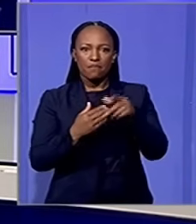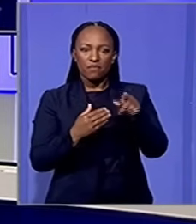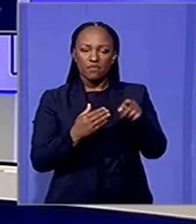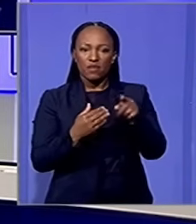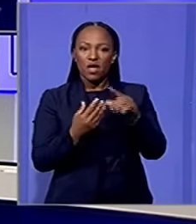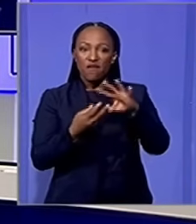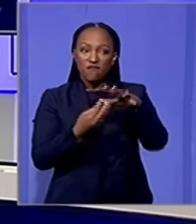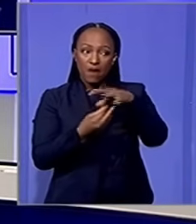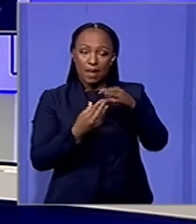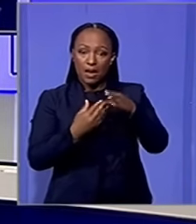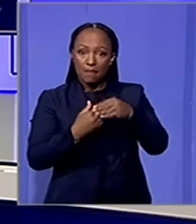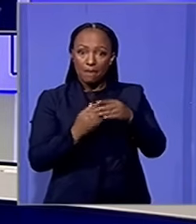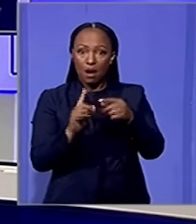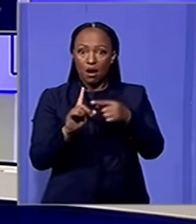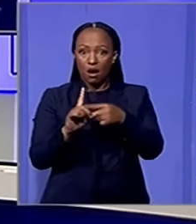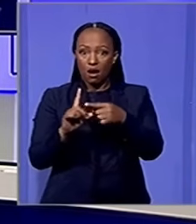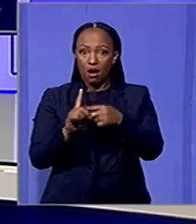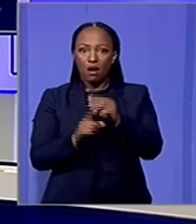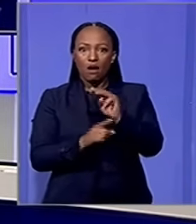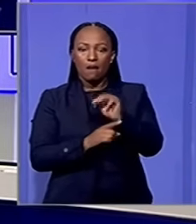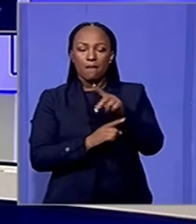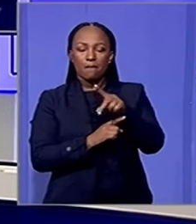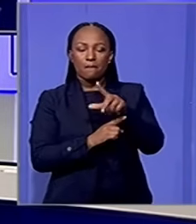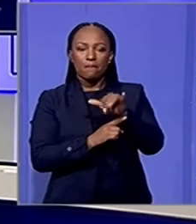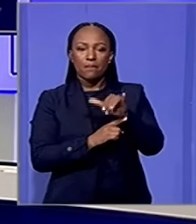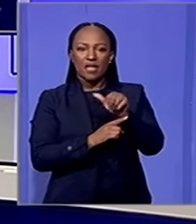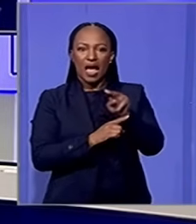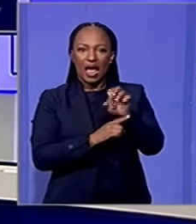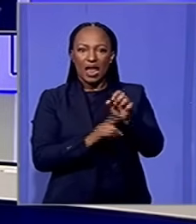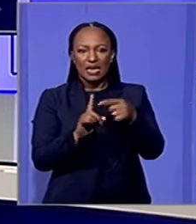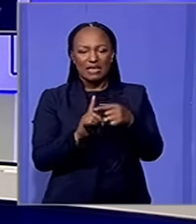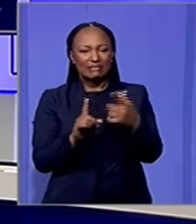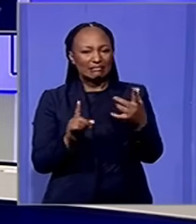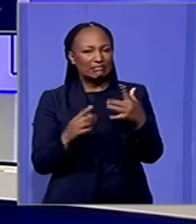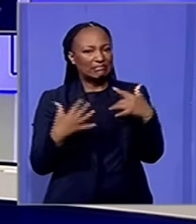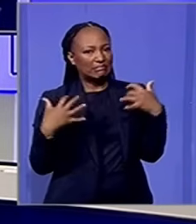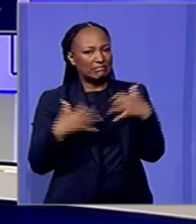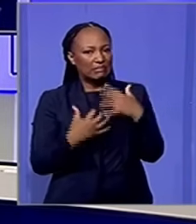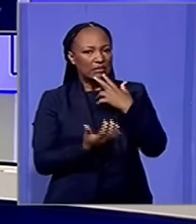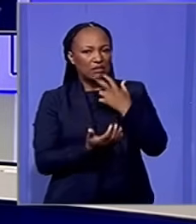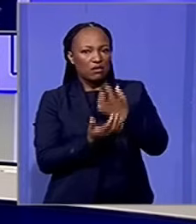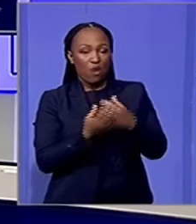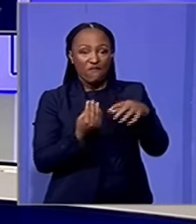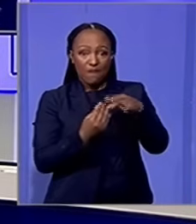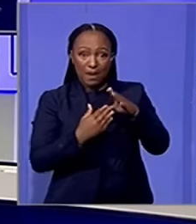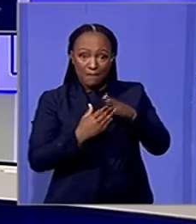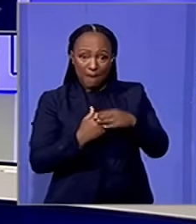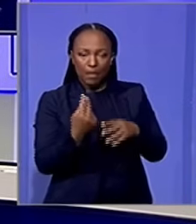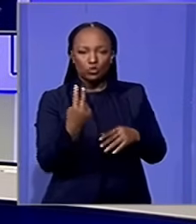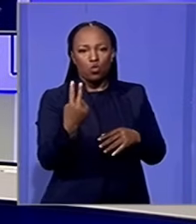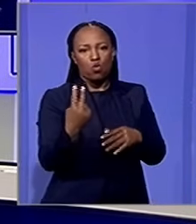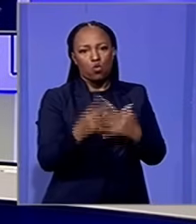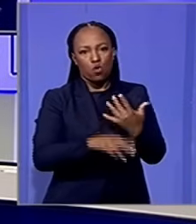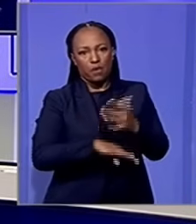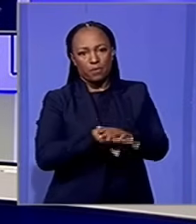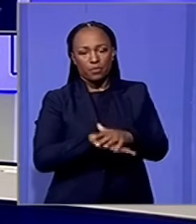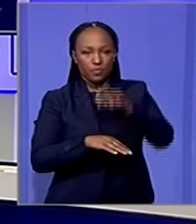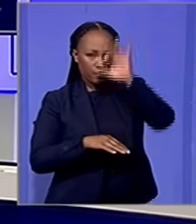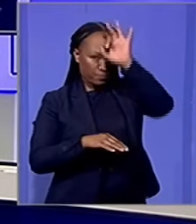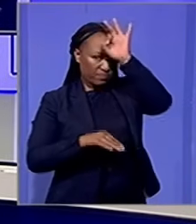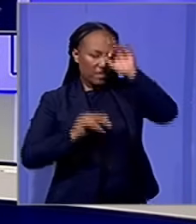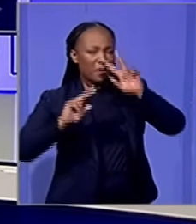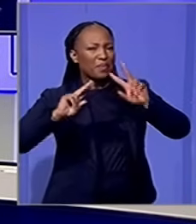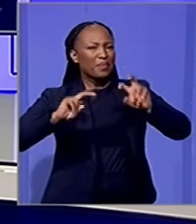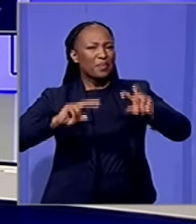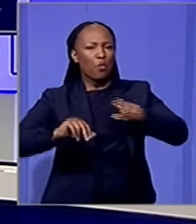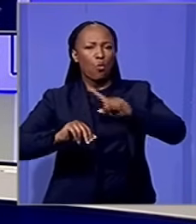lapa la Gampiane ba magareng ga bao ba inamišetšego difahlego morago ga go loba dihlogo tše 2 kotsing yeo. Maphodisa a sa nyakiša seo se ka